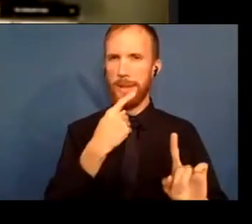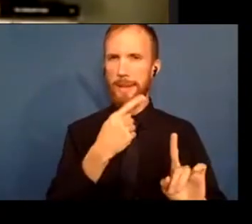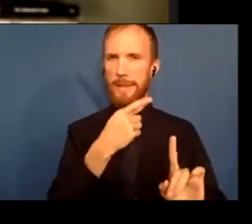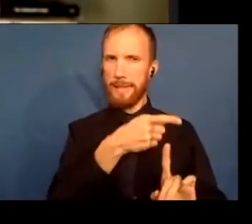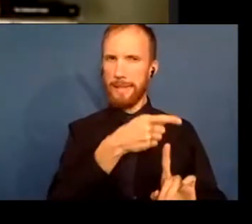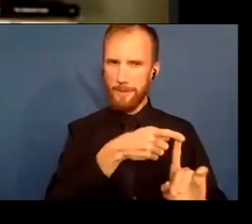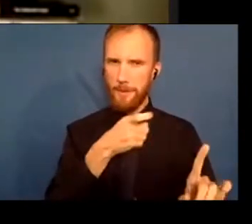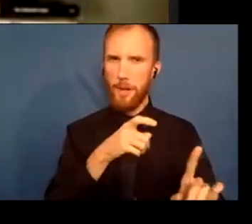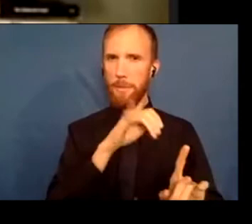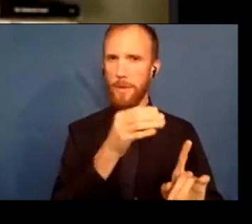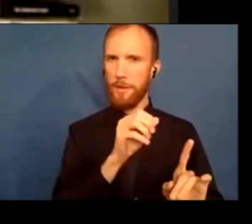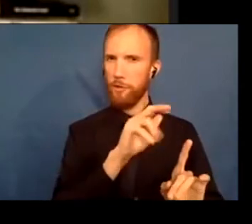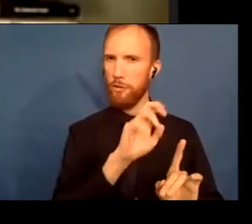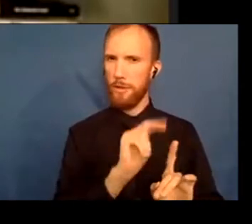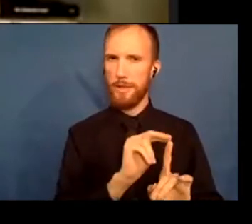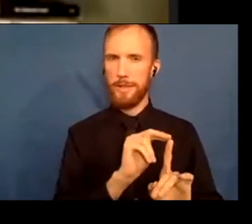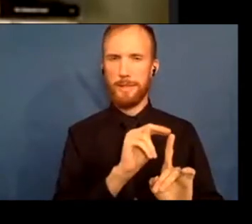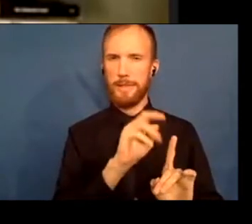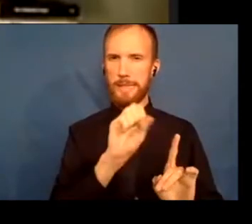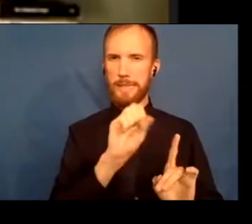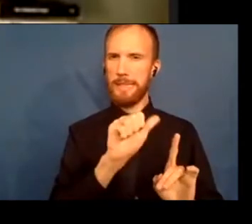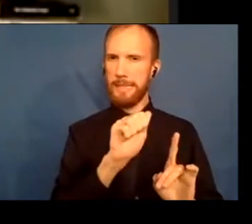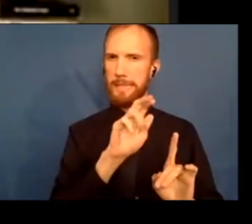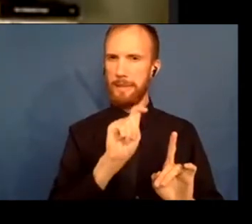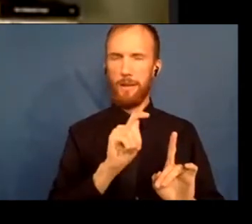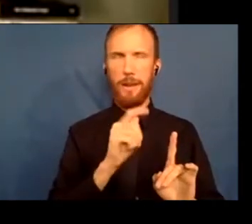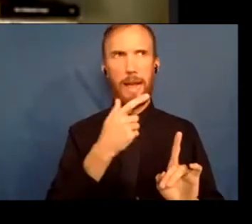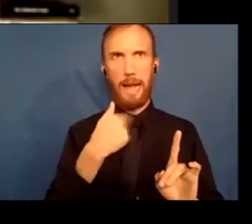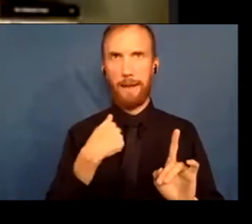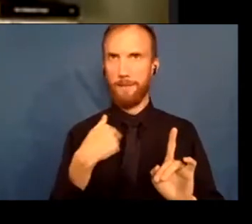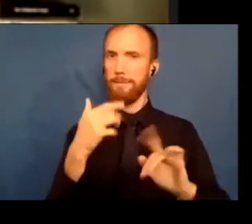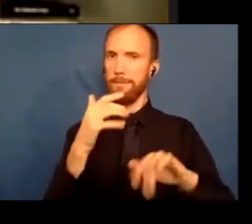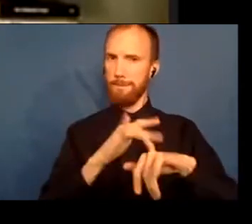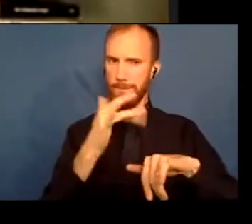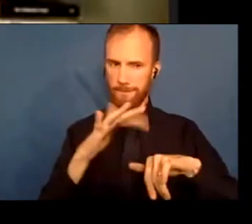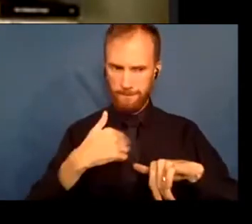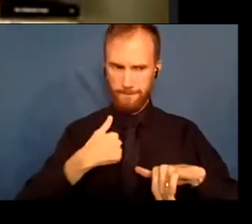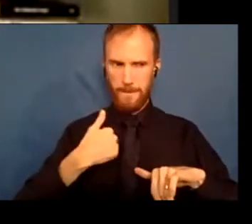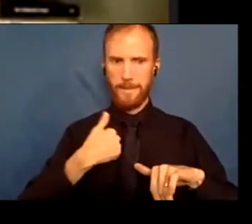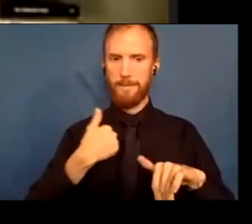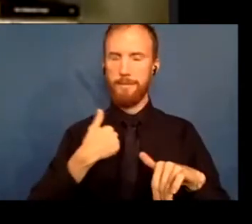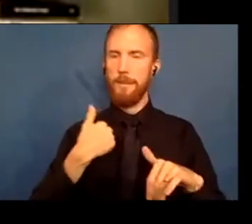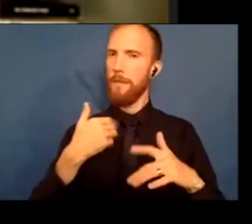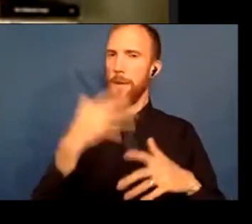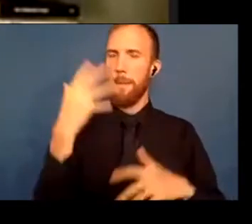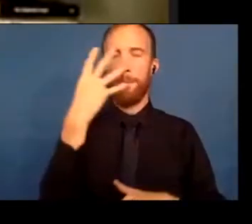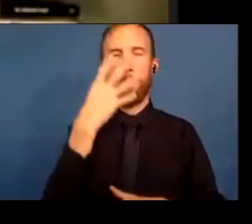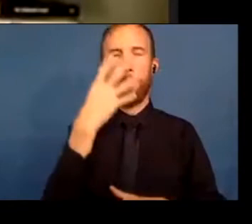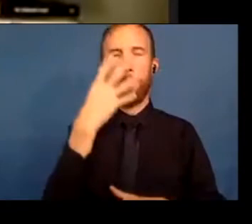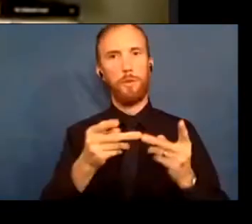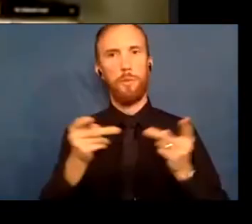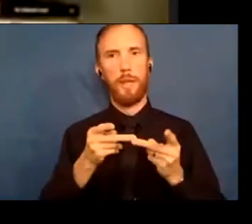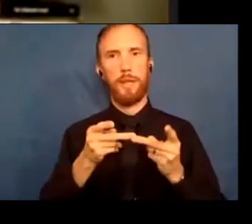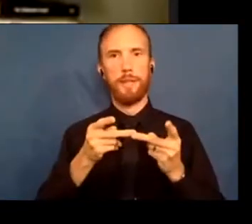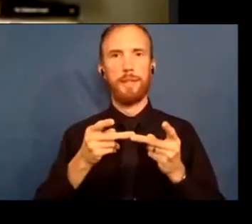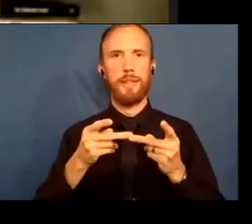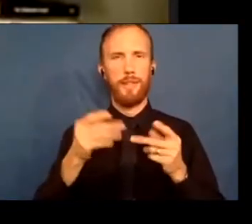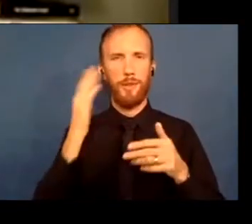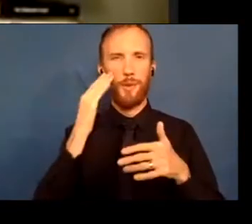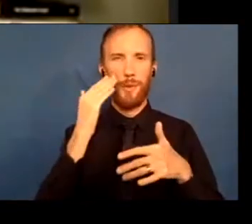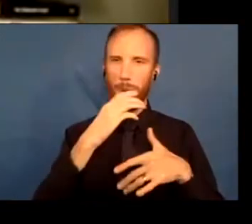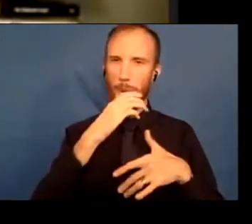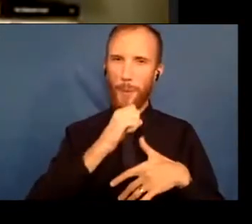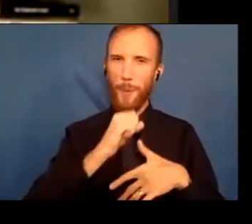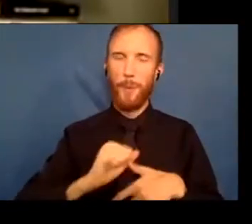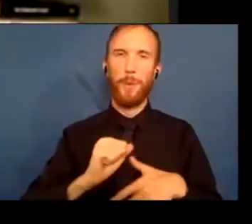there. It's a beautiful place on the road, I guess the old road that used to